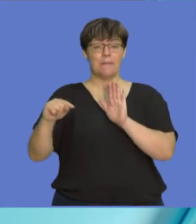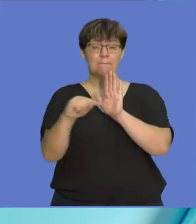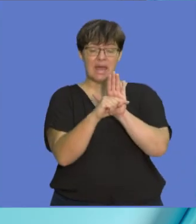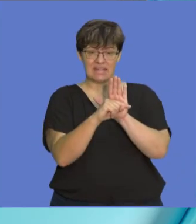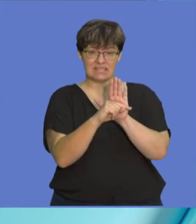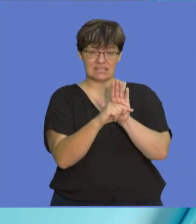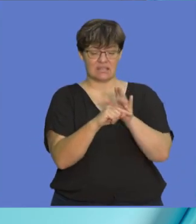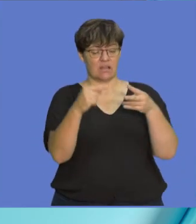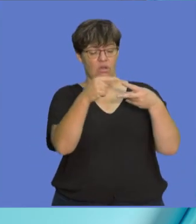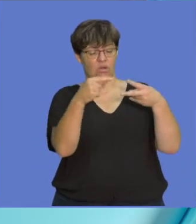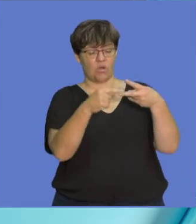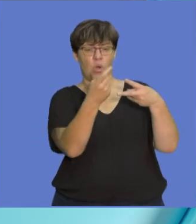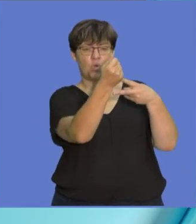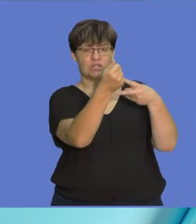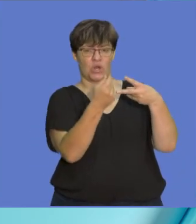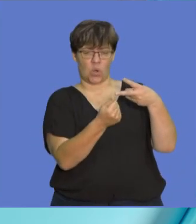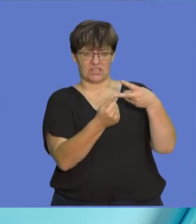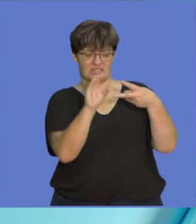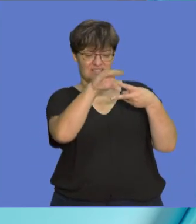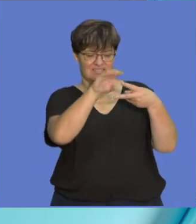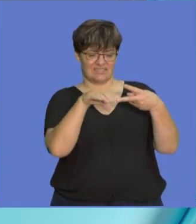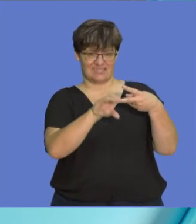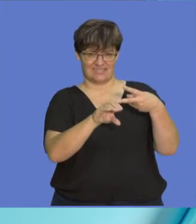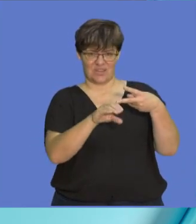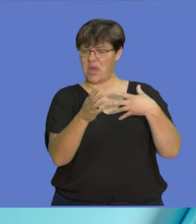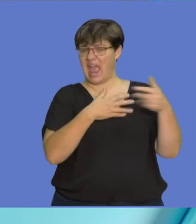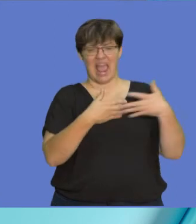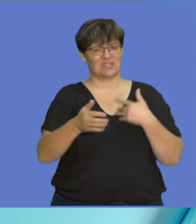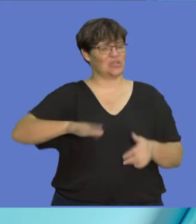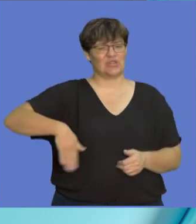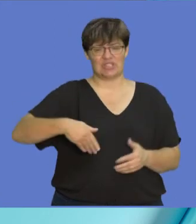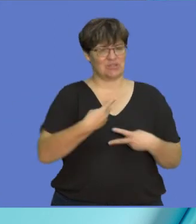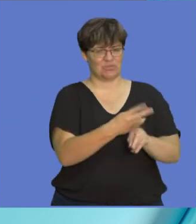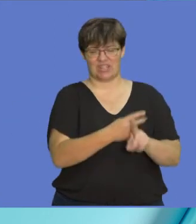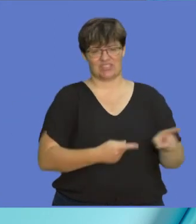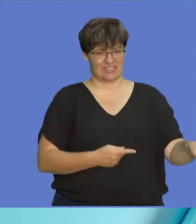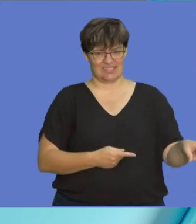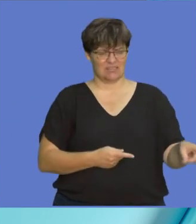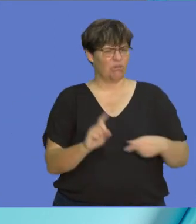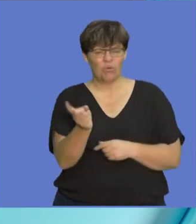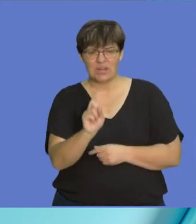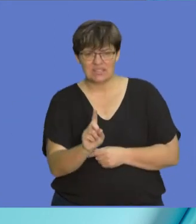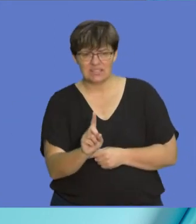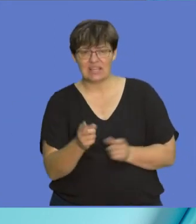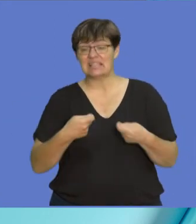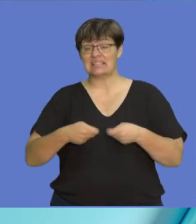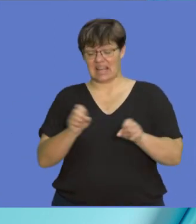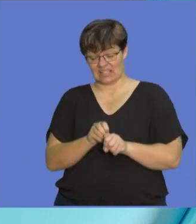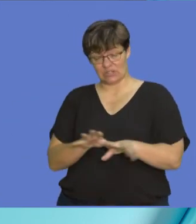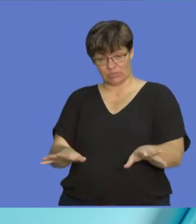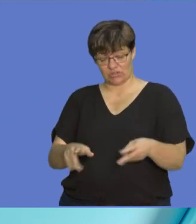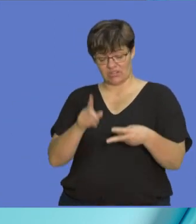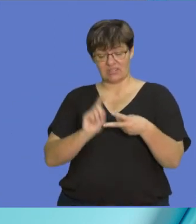cost components that were not dealt with in production. What were they? Selling and distribution and